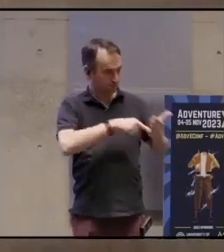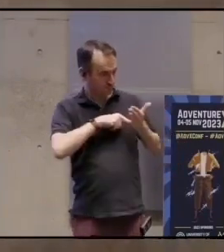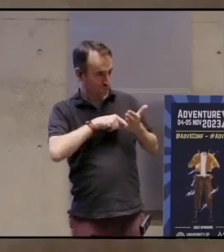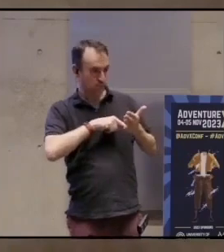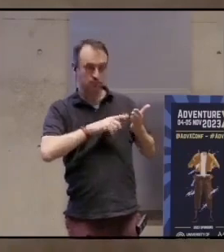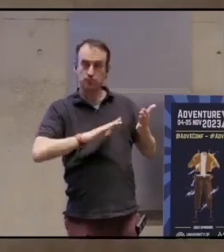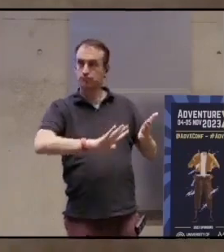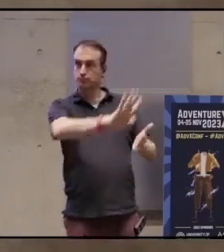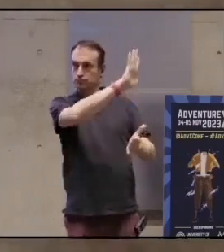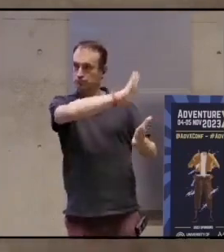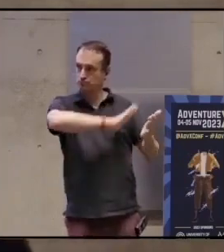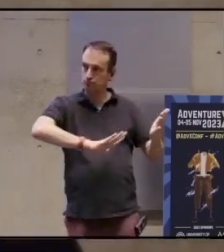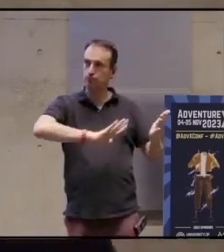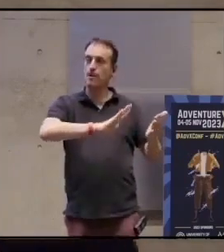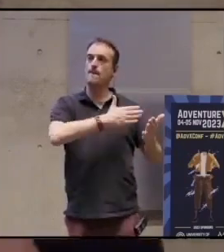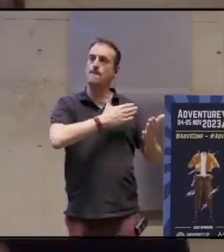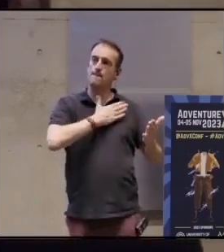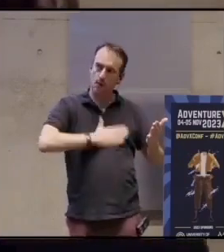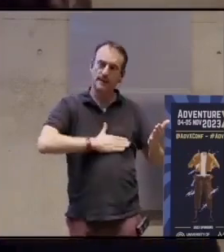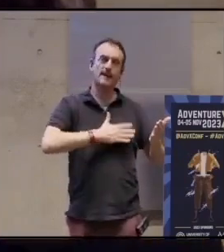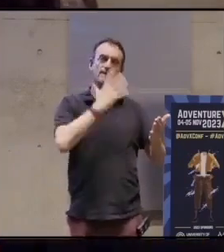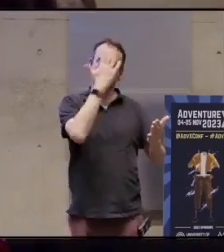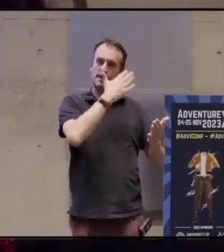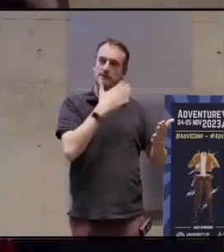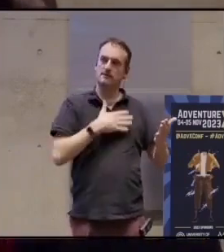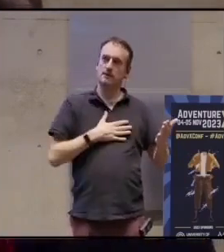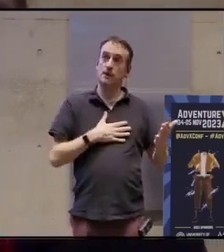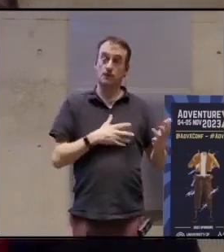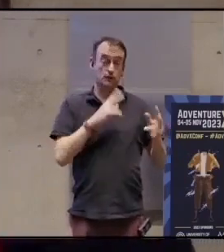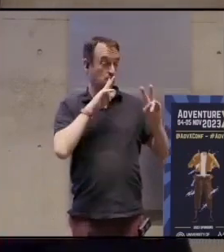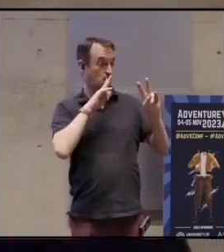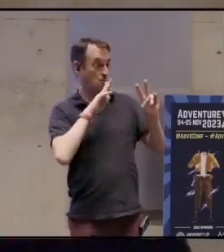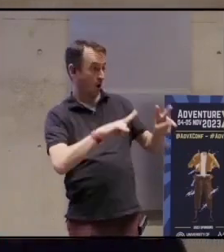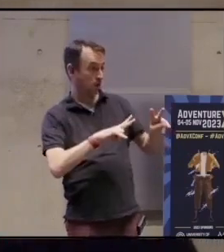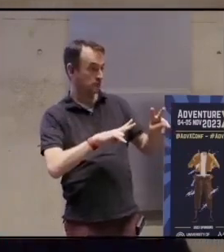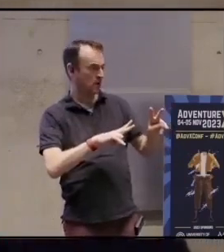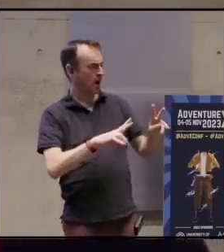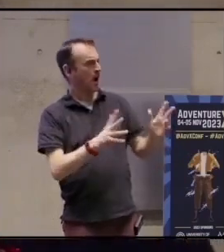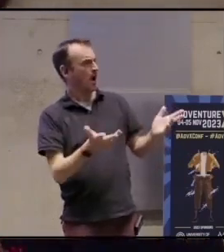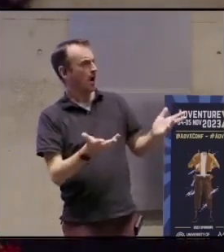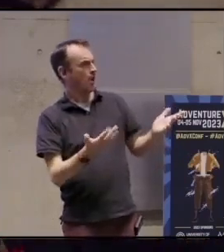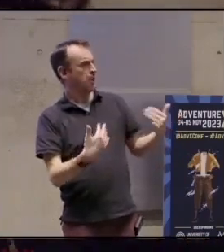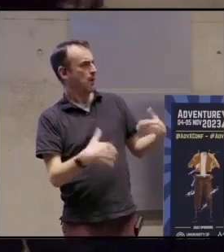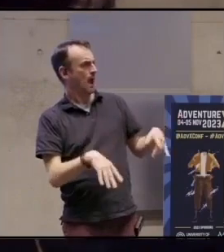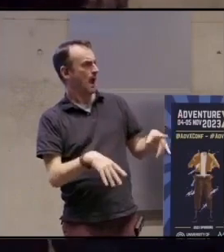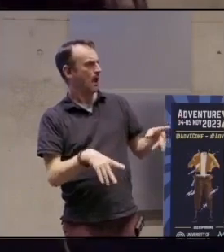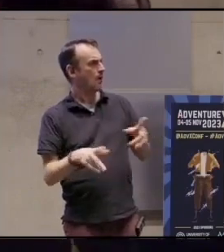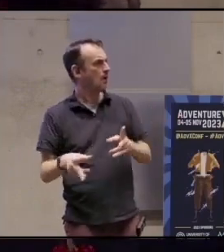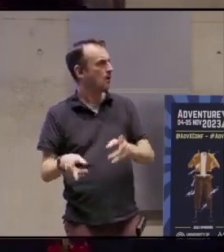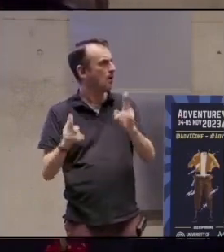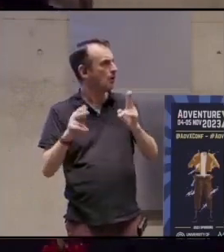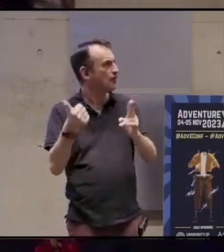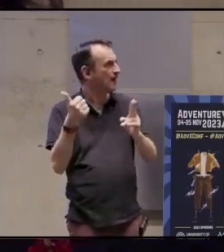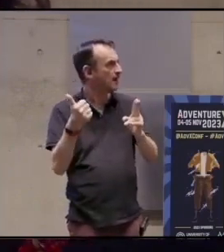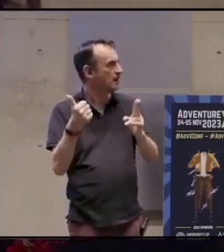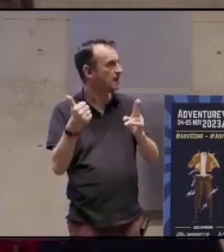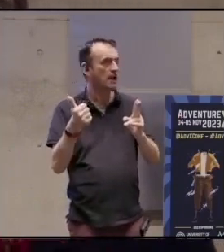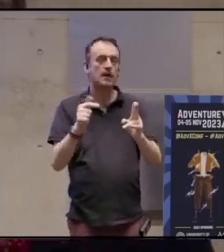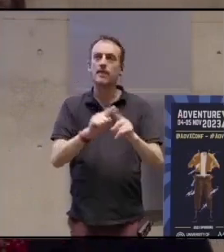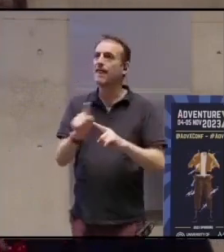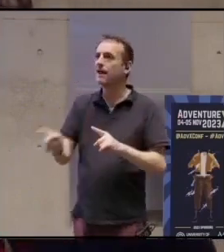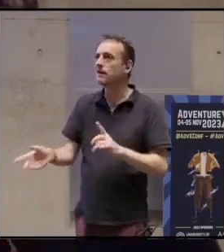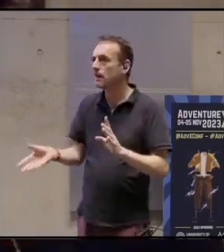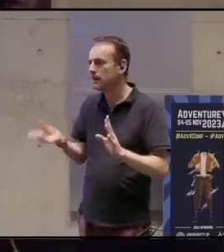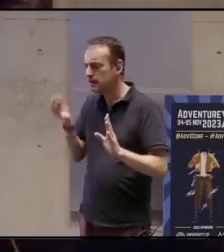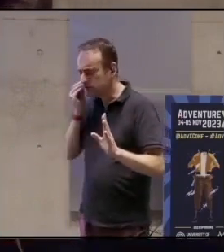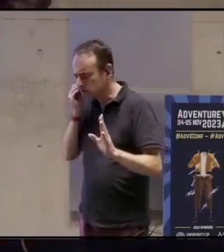body language as well. And so you can watch this amazing performance and think, great, I got a great take. But the